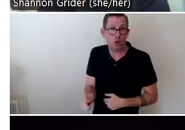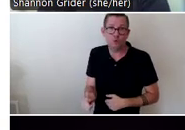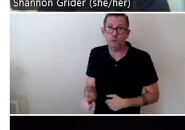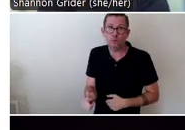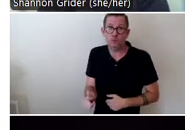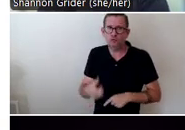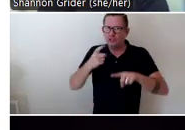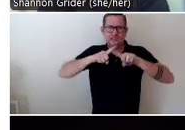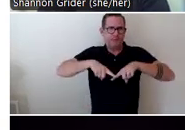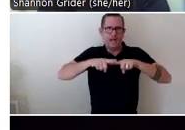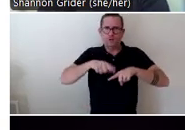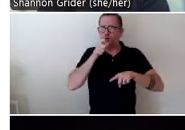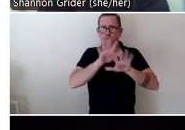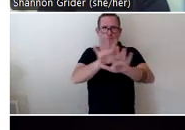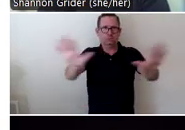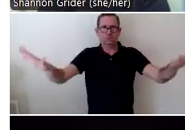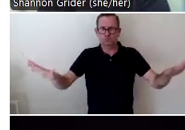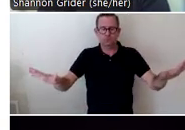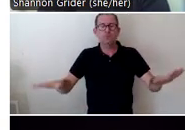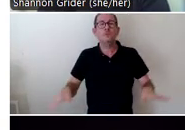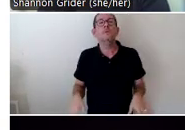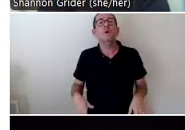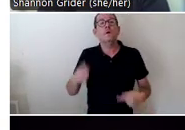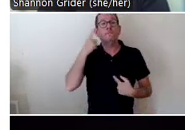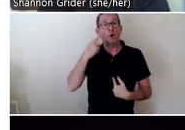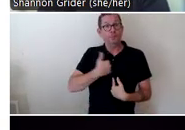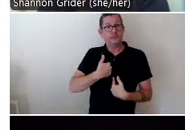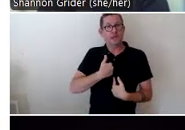time, such a date, and we do have an interpreter confirmed.